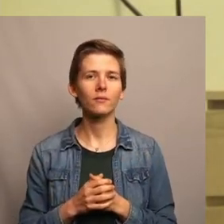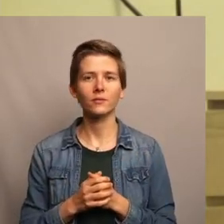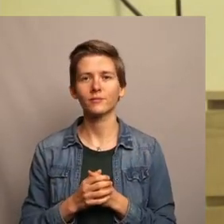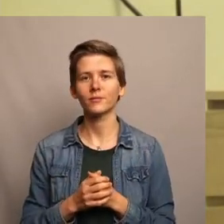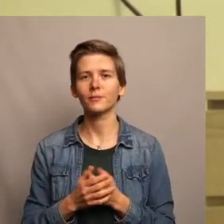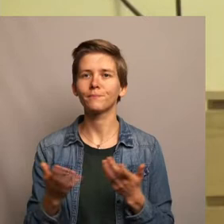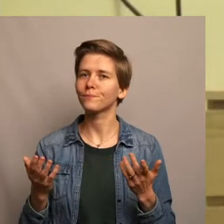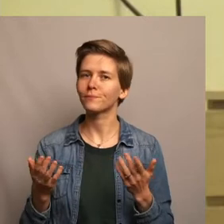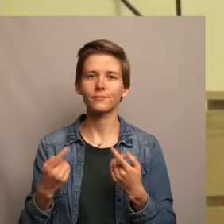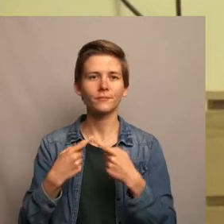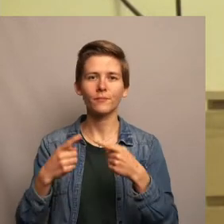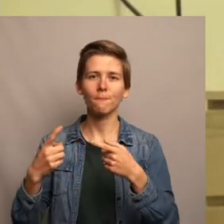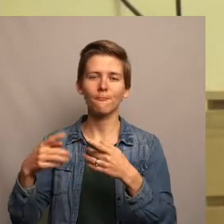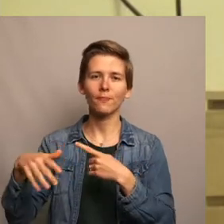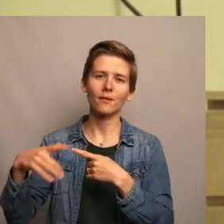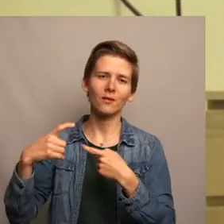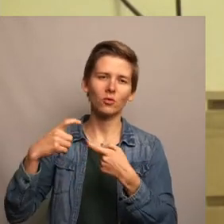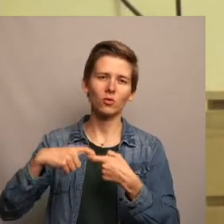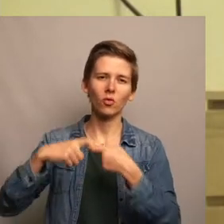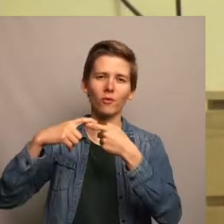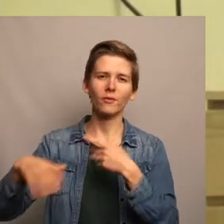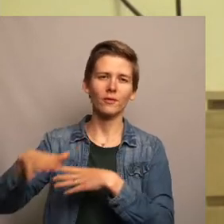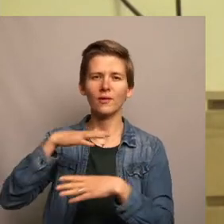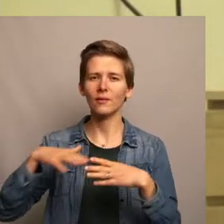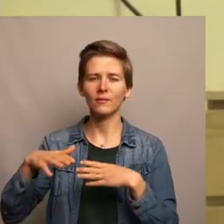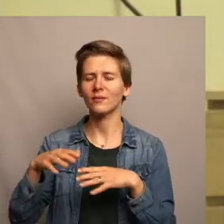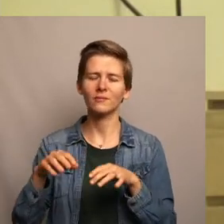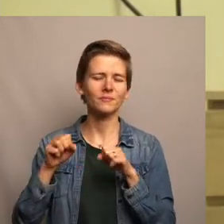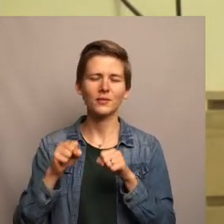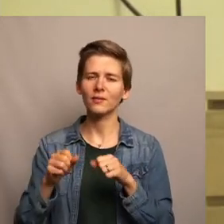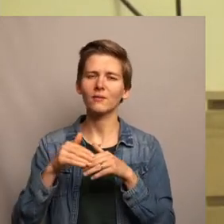there is still a long way to go in Finland as well.